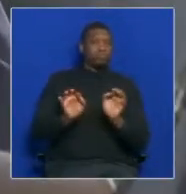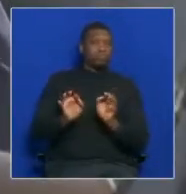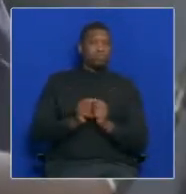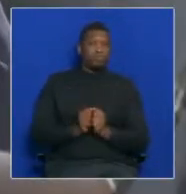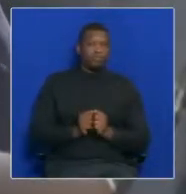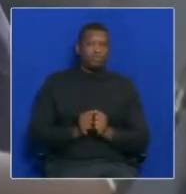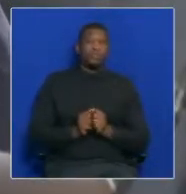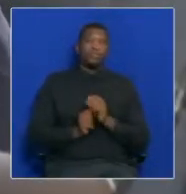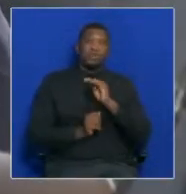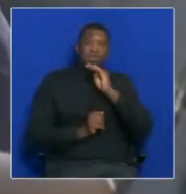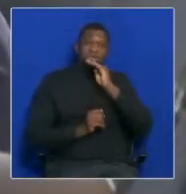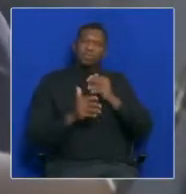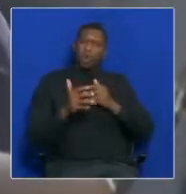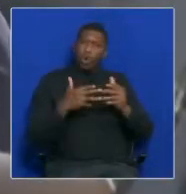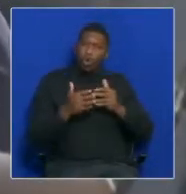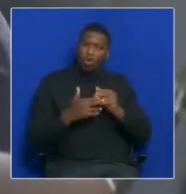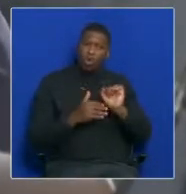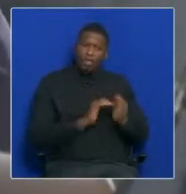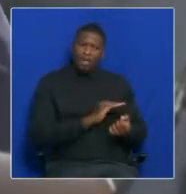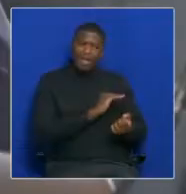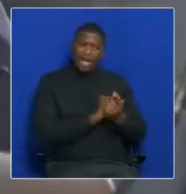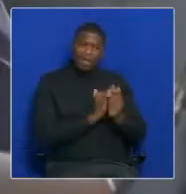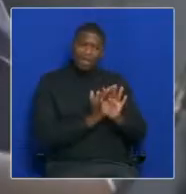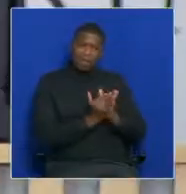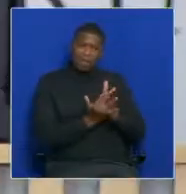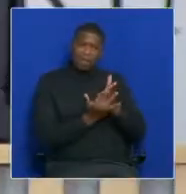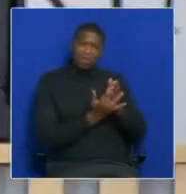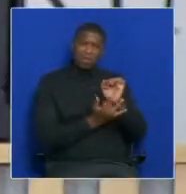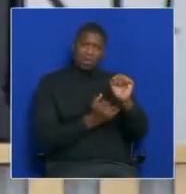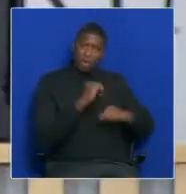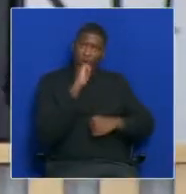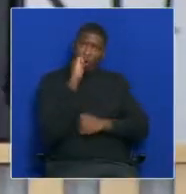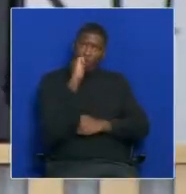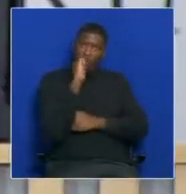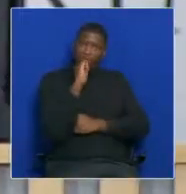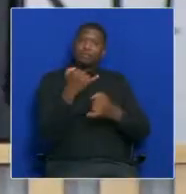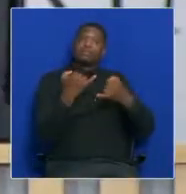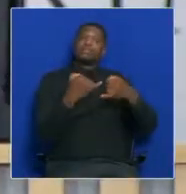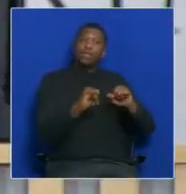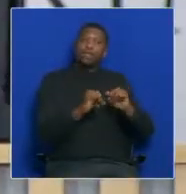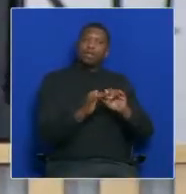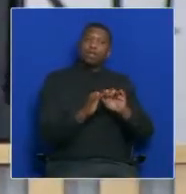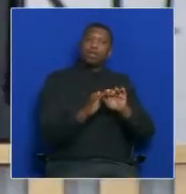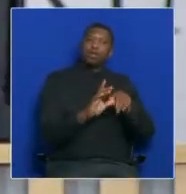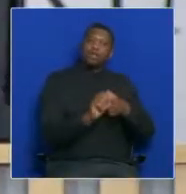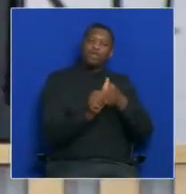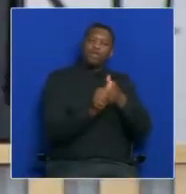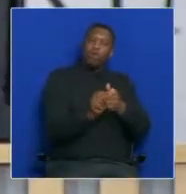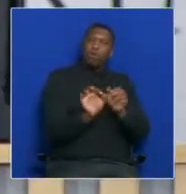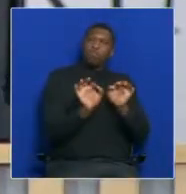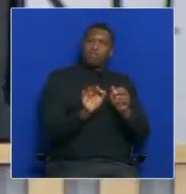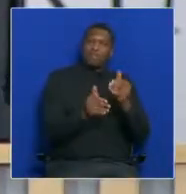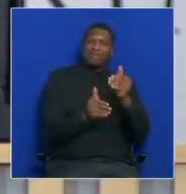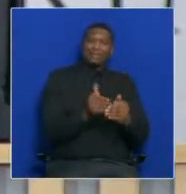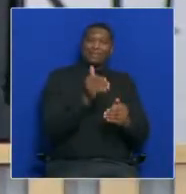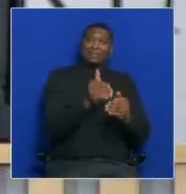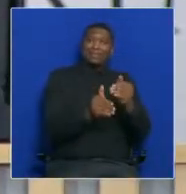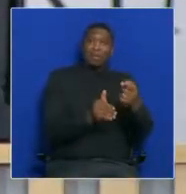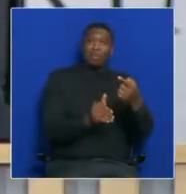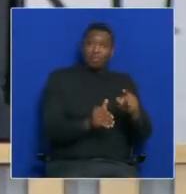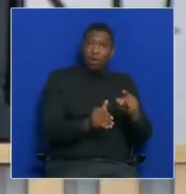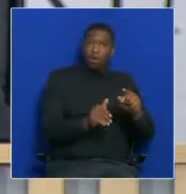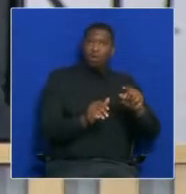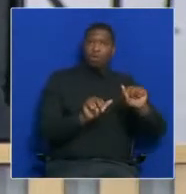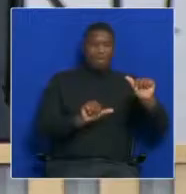office, it ran through the ordinary process Yes. of an evaluation Yes. and recommendation for her to authorize and proper Yes.